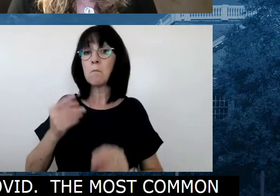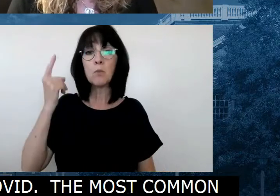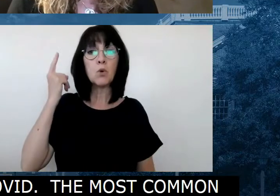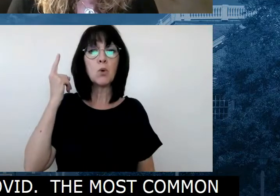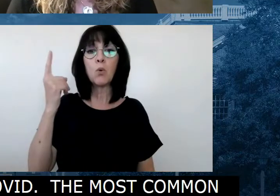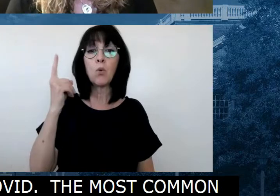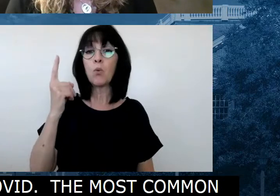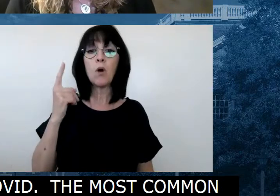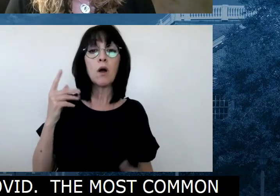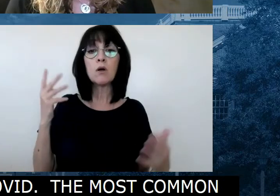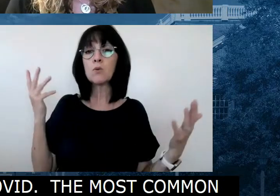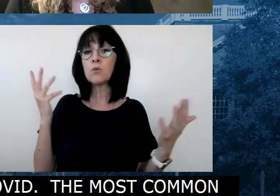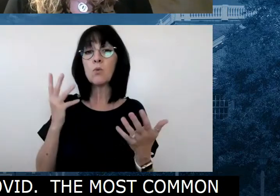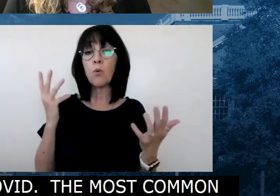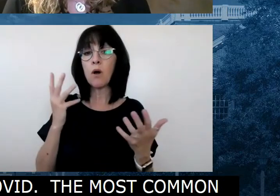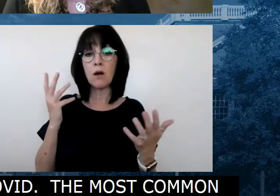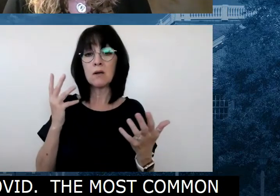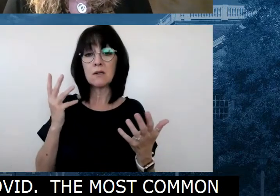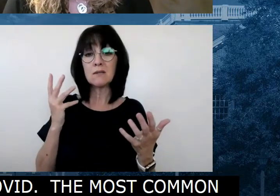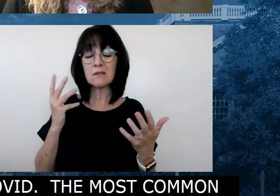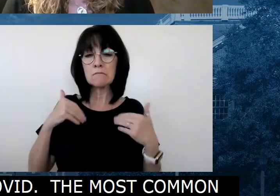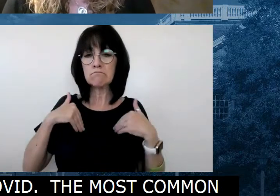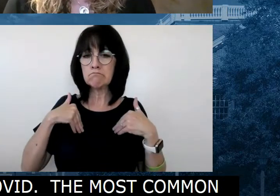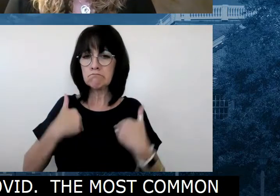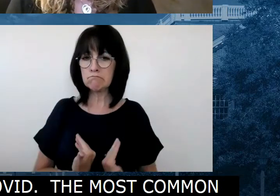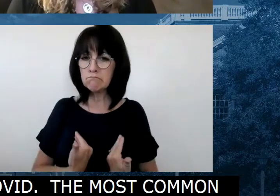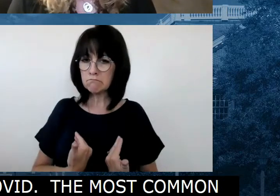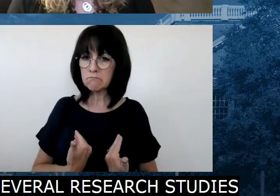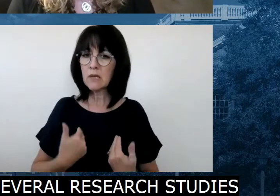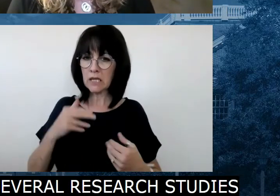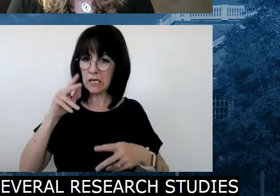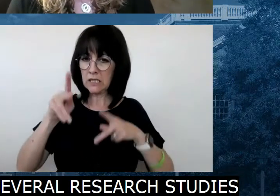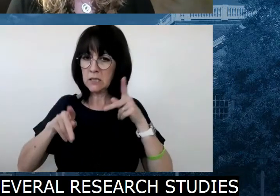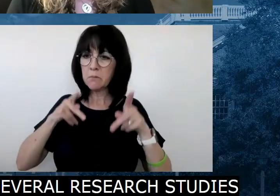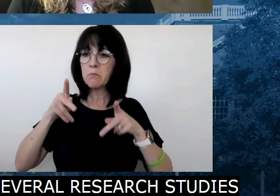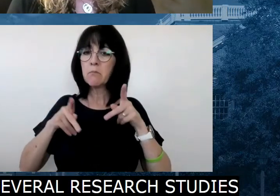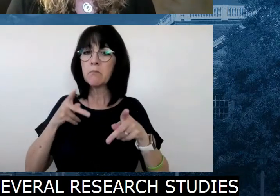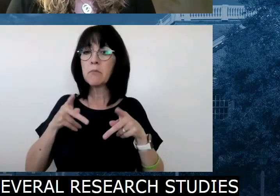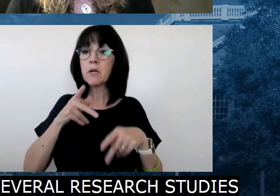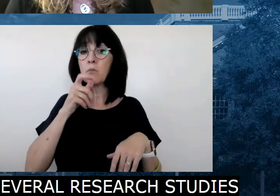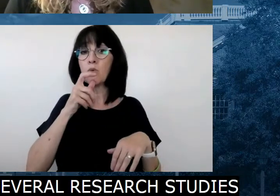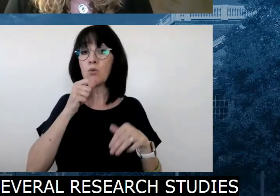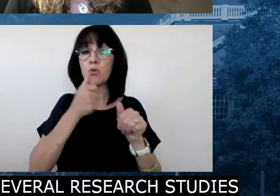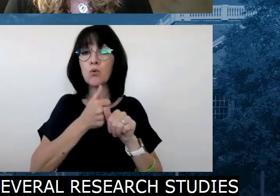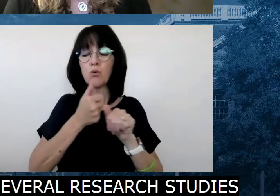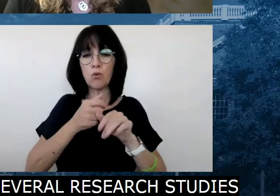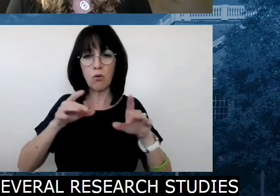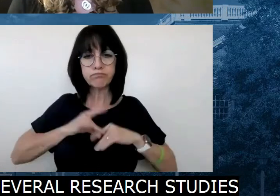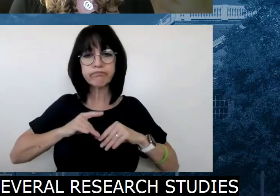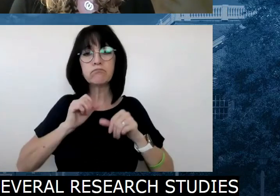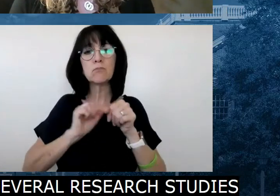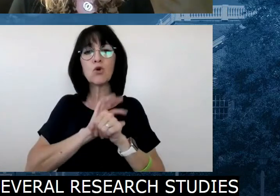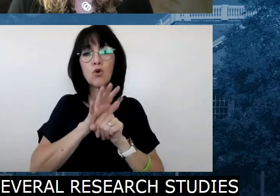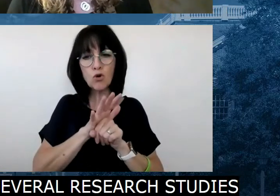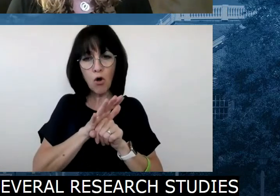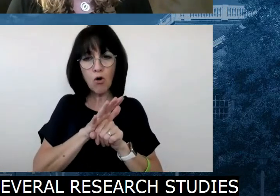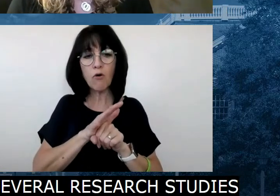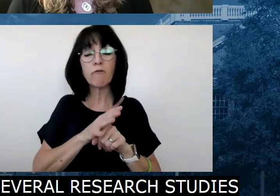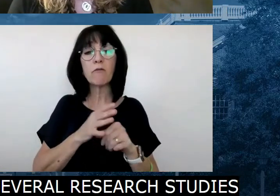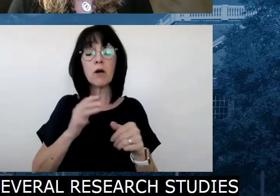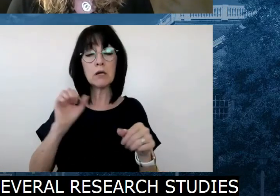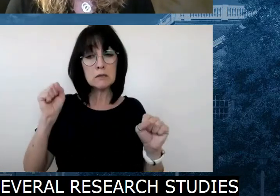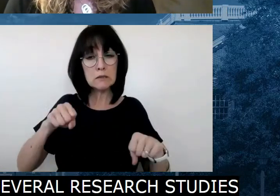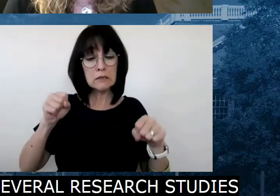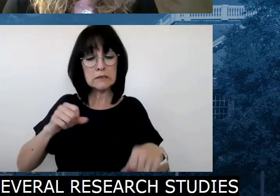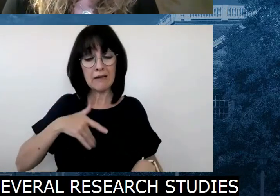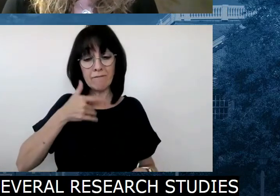research studies is fatigue. Chronic fatigue seems to be quite common. People who've lost their